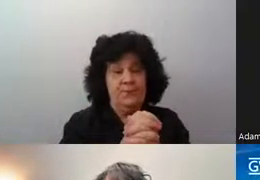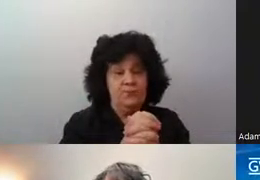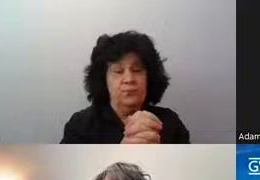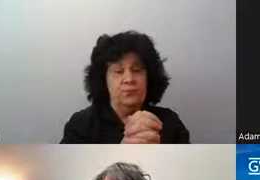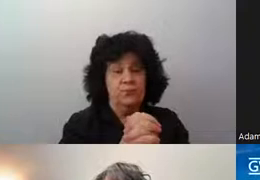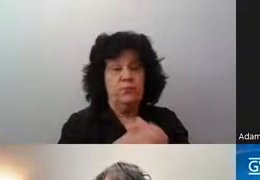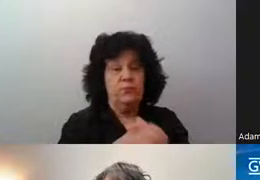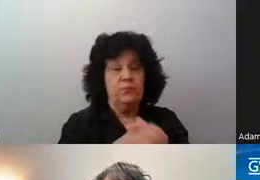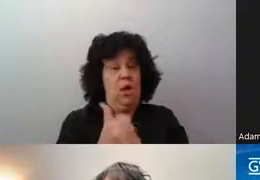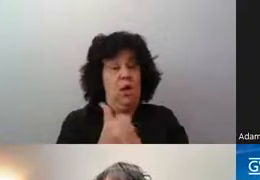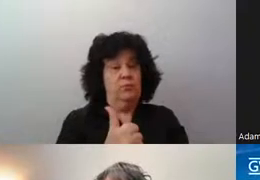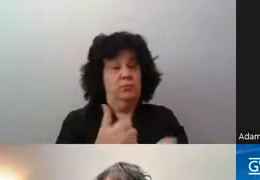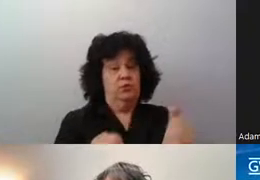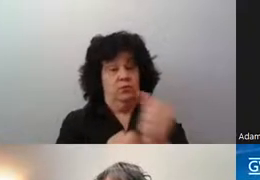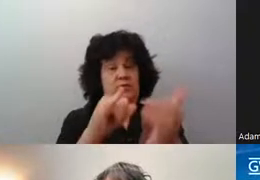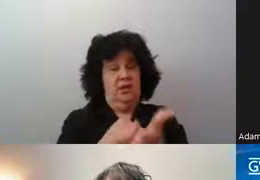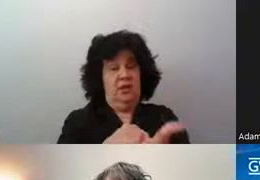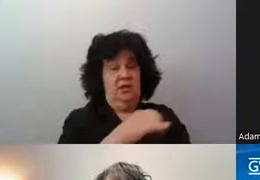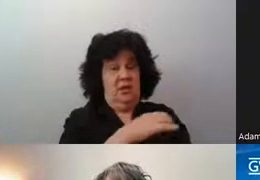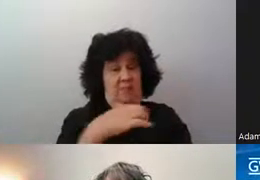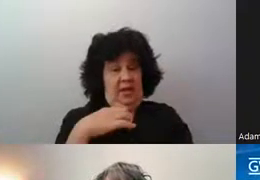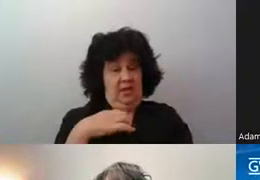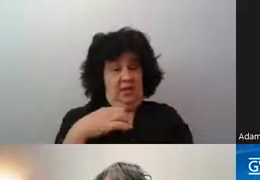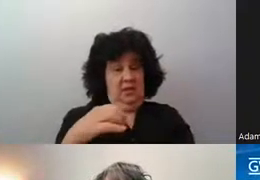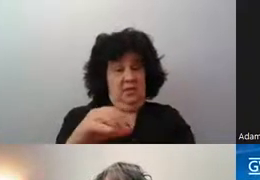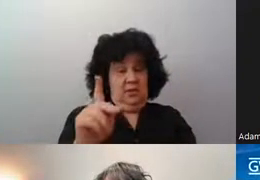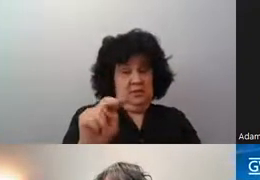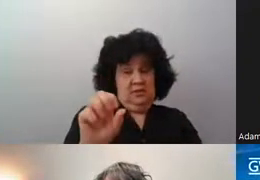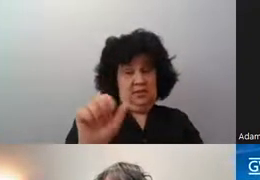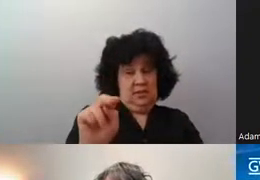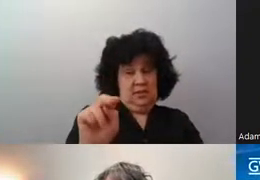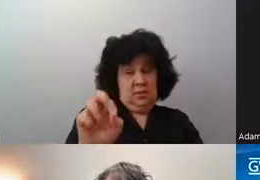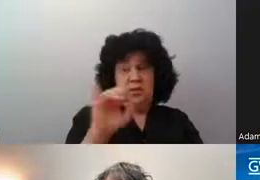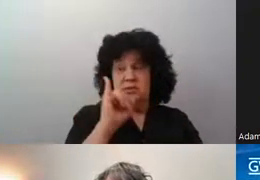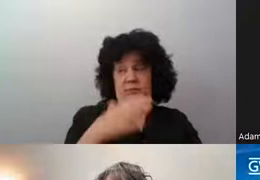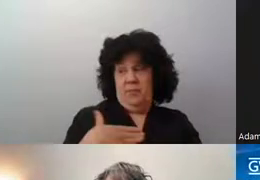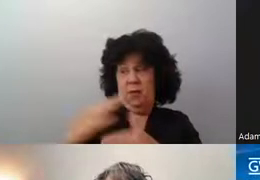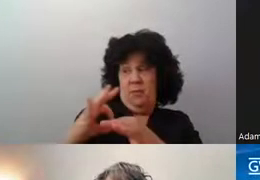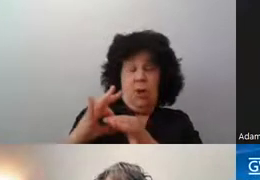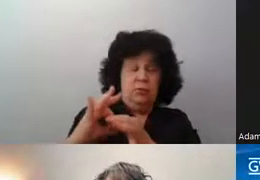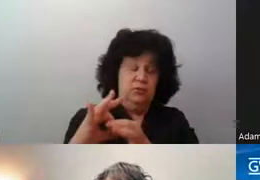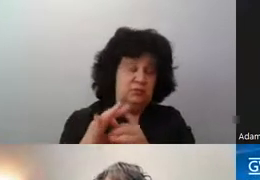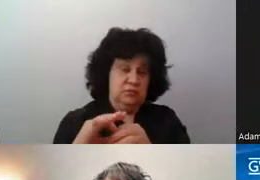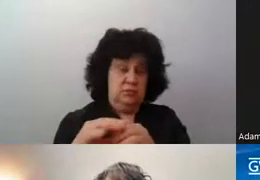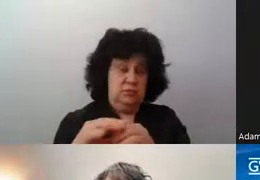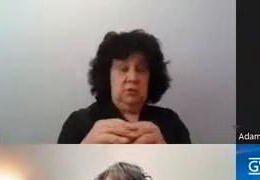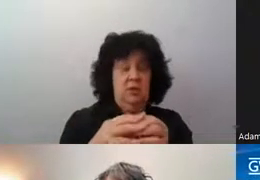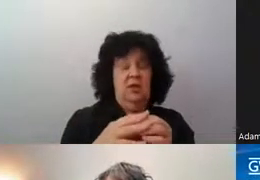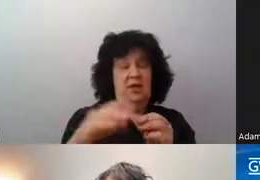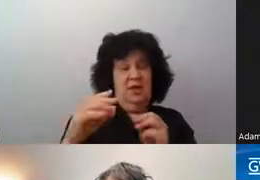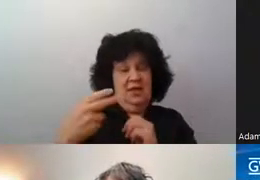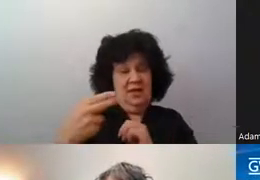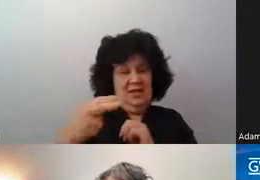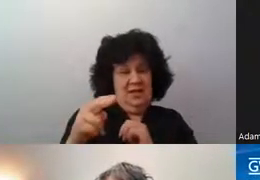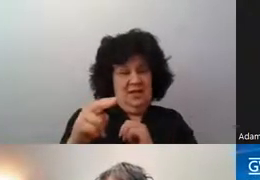I help support that committee. Ken Sandler is my colleague in the Office of Federal High Performance Green Buildings that runs it.